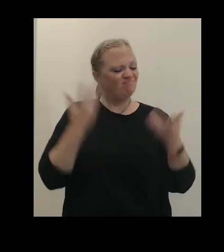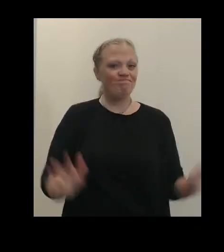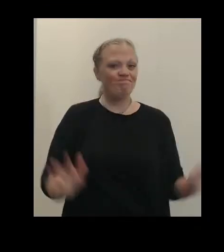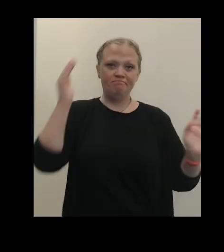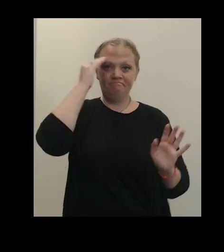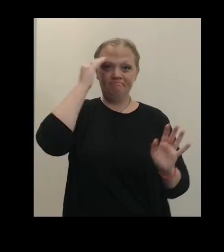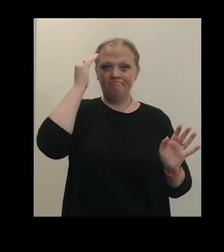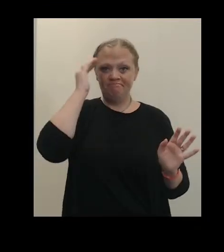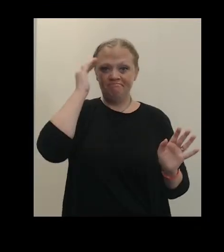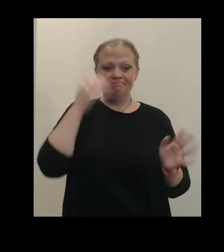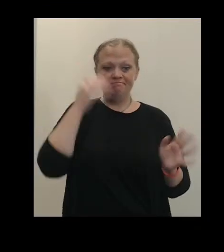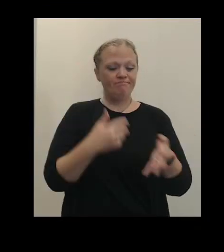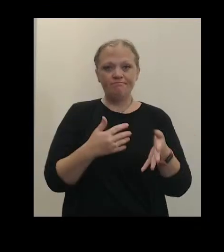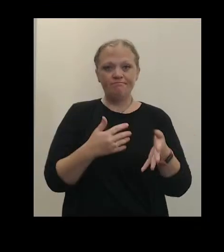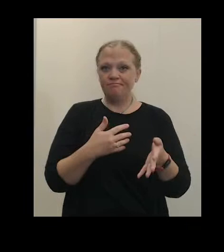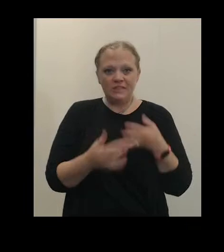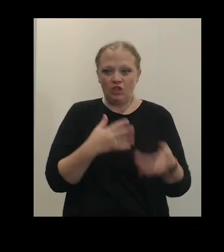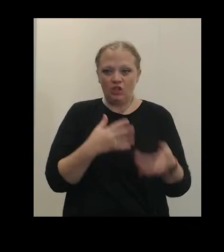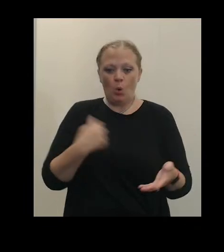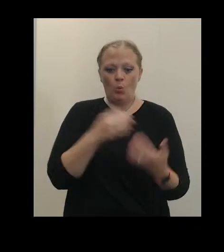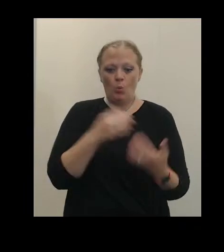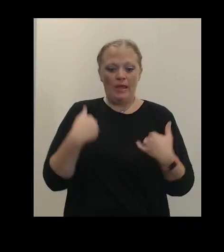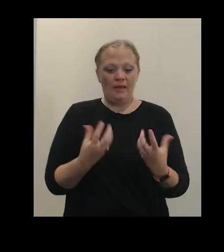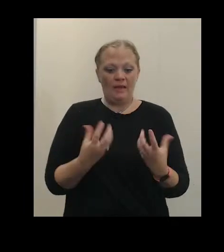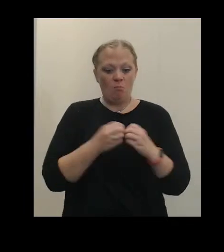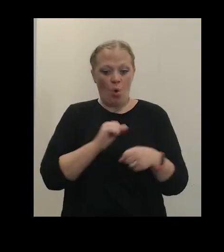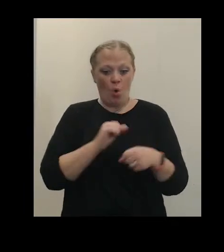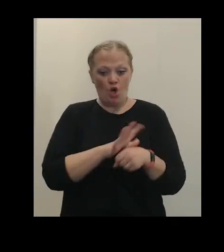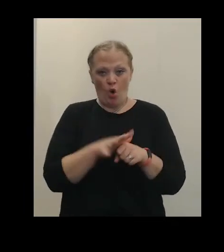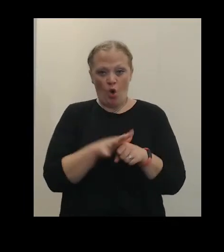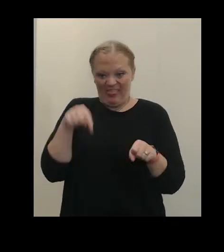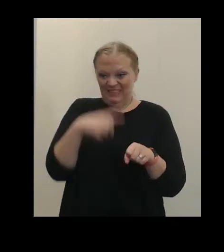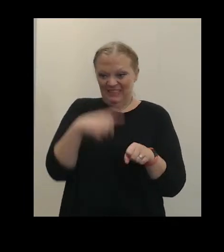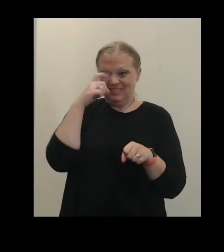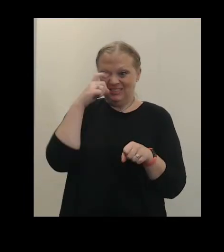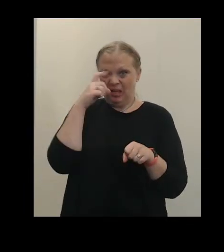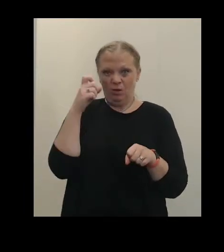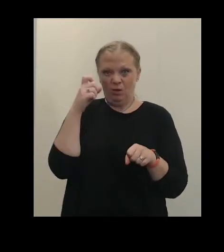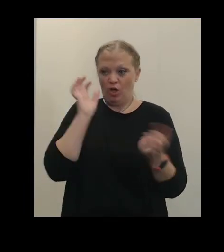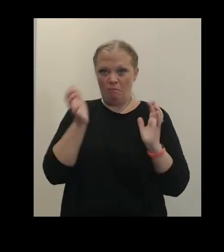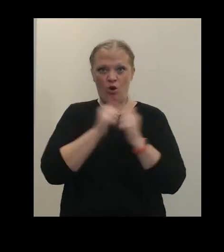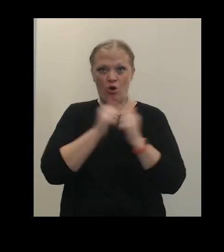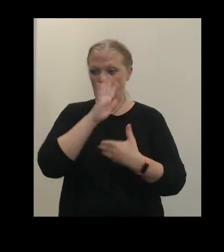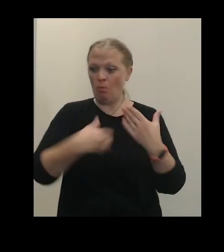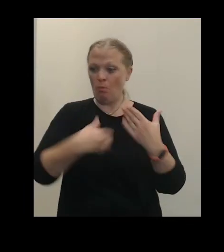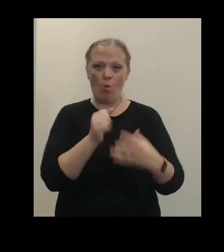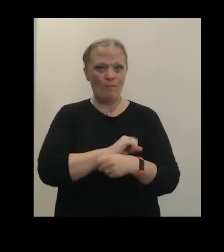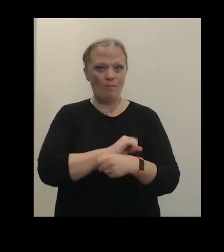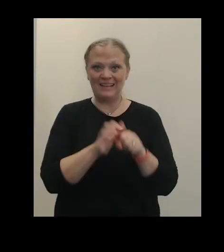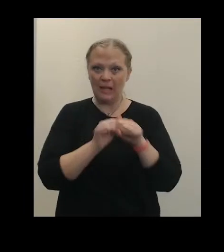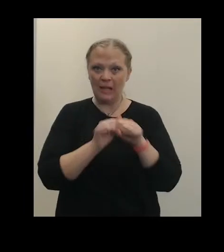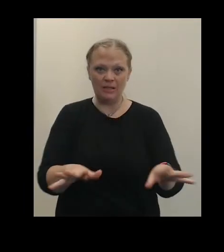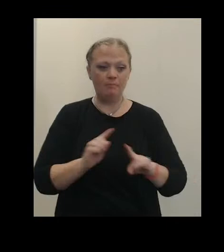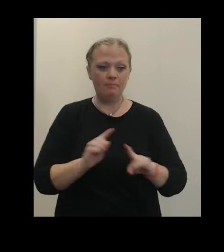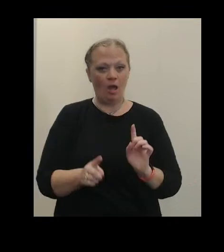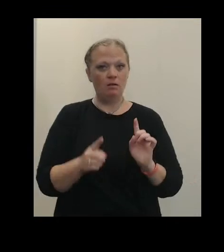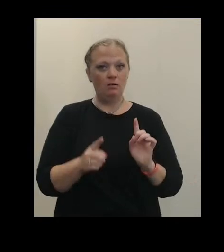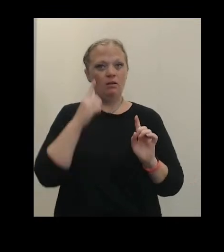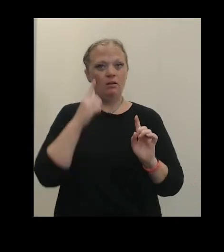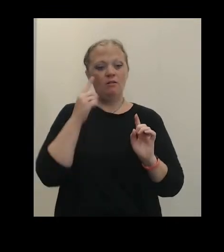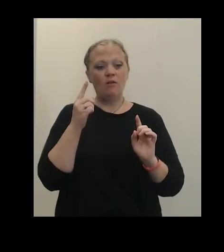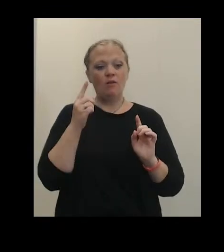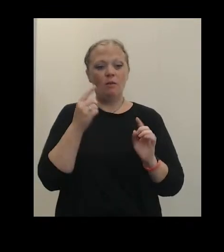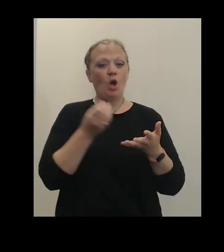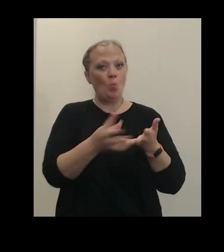because even though we have more COVID this summer than we ever had during the whole pandemic, and we know that from looking at our